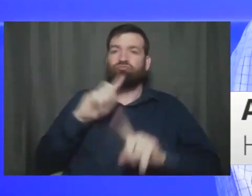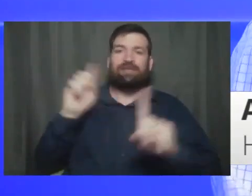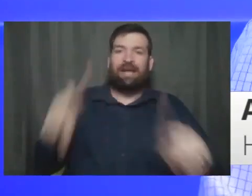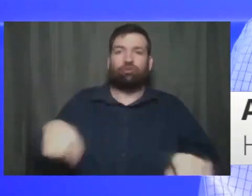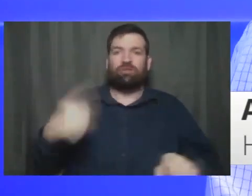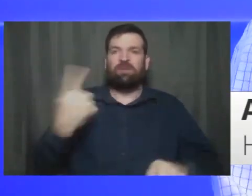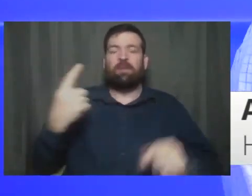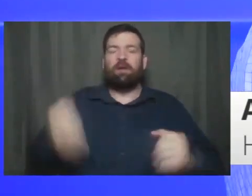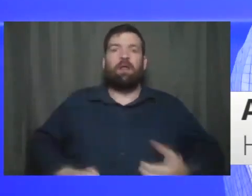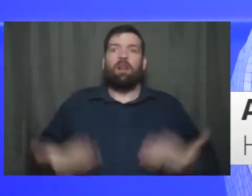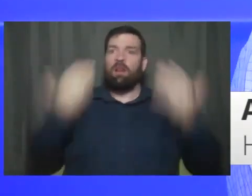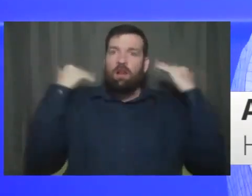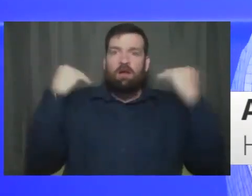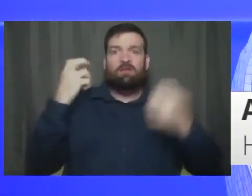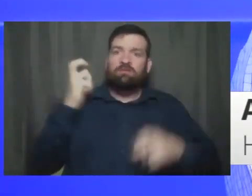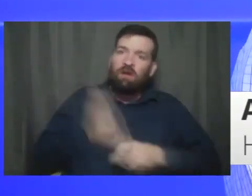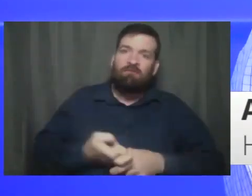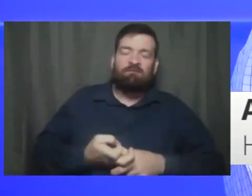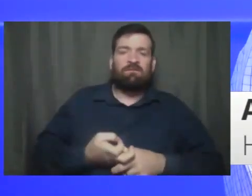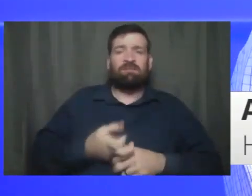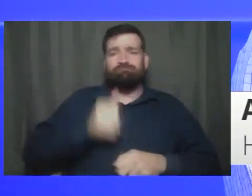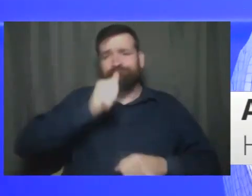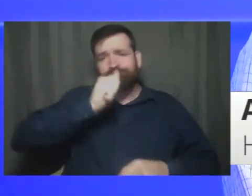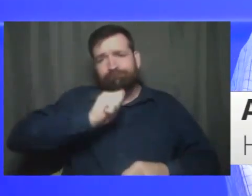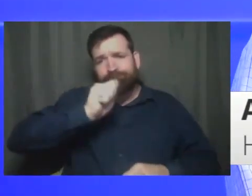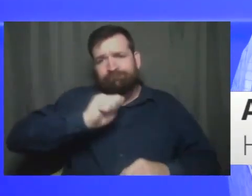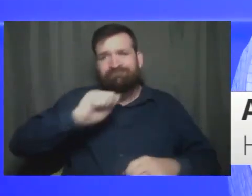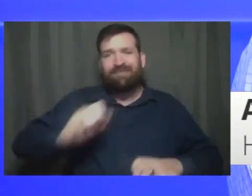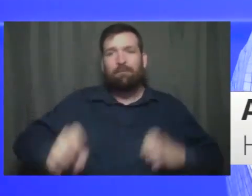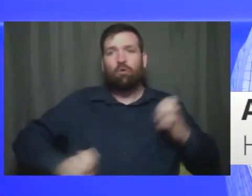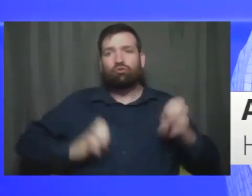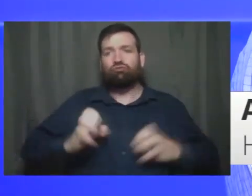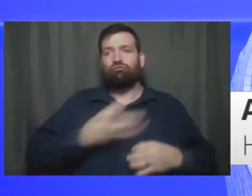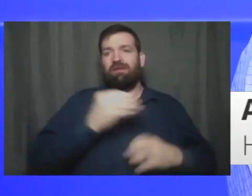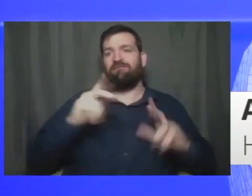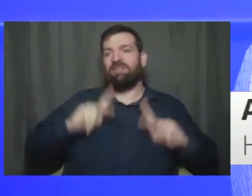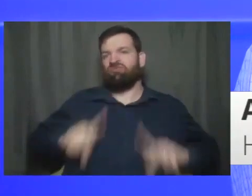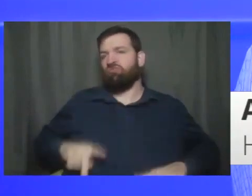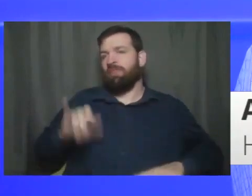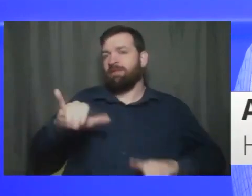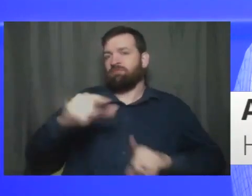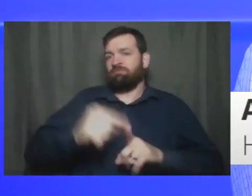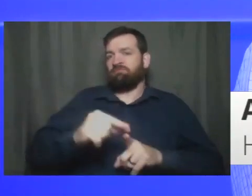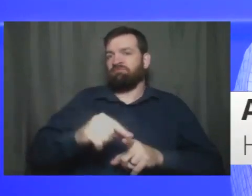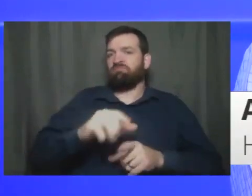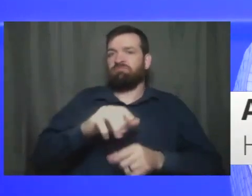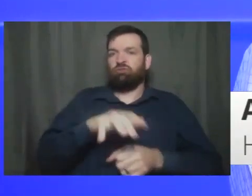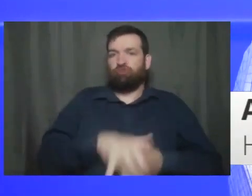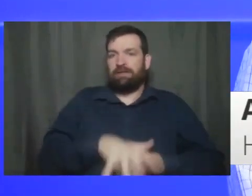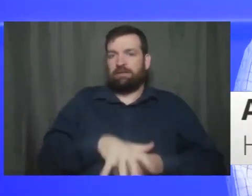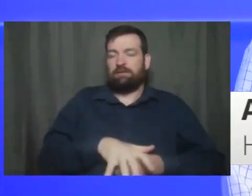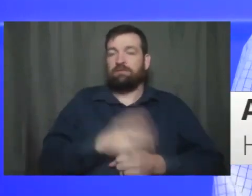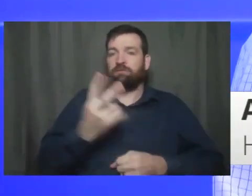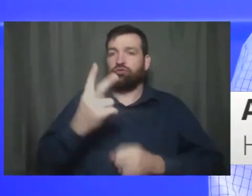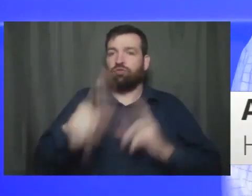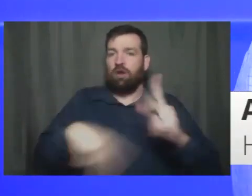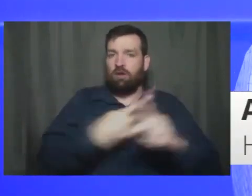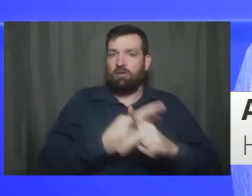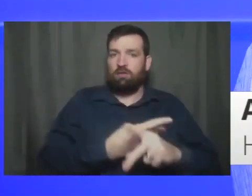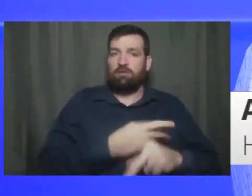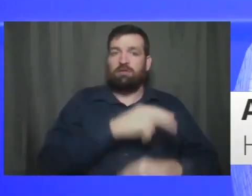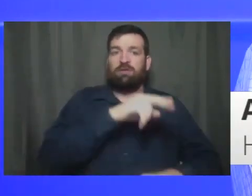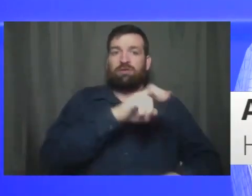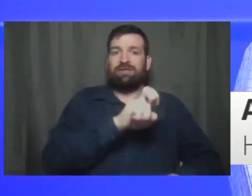very difficult and taxing on you emotionally and physically. So that's stress. But there's two kinds. There's eustress, which is EU